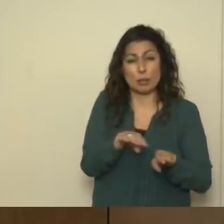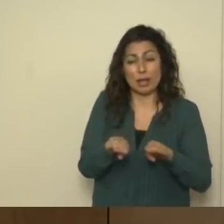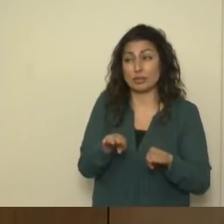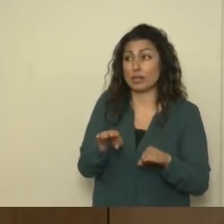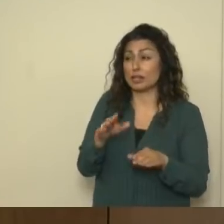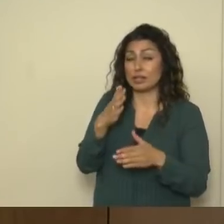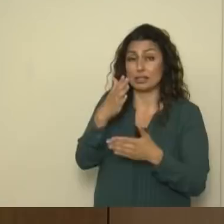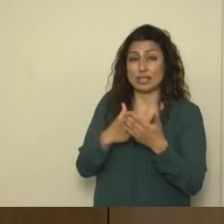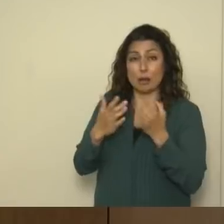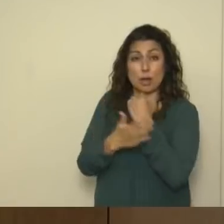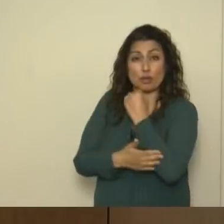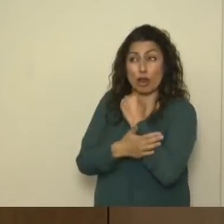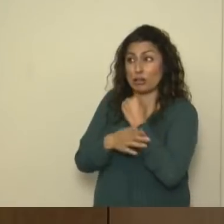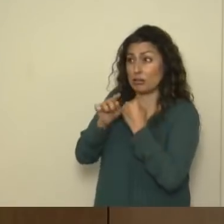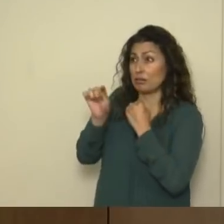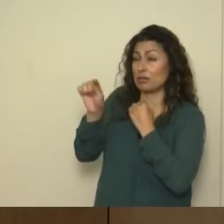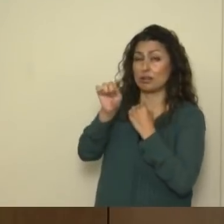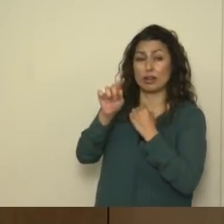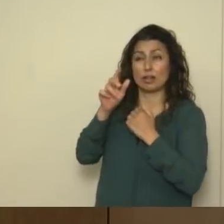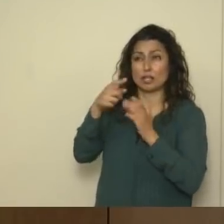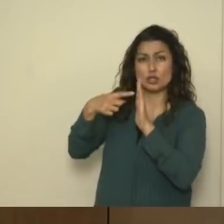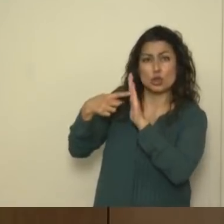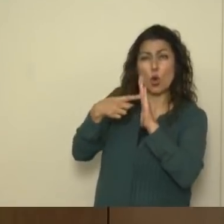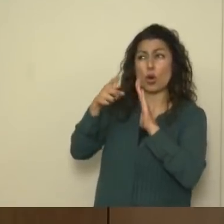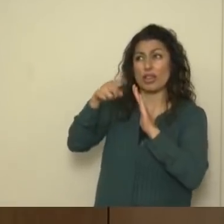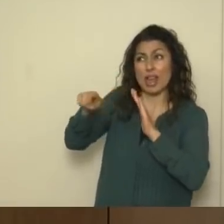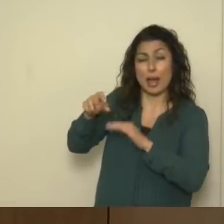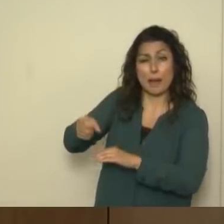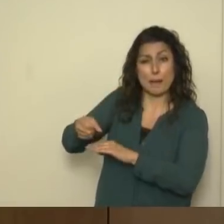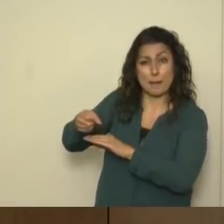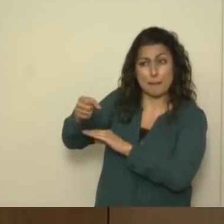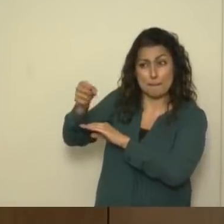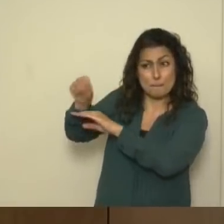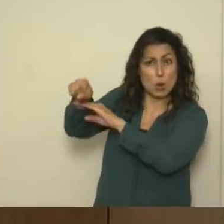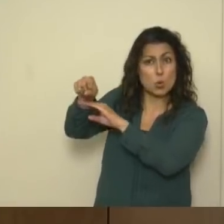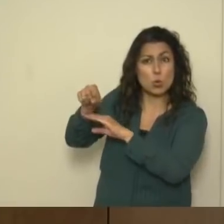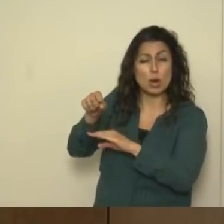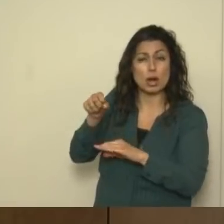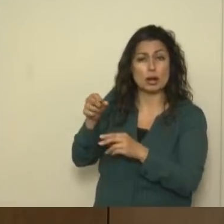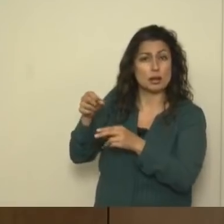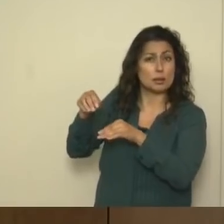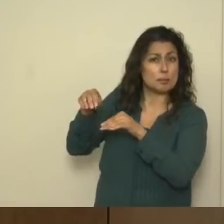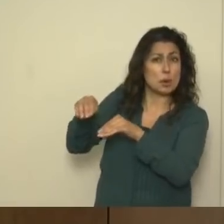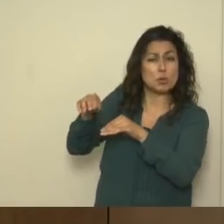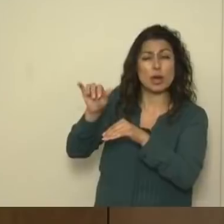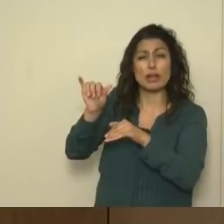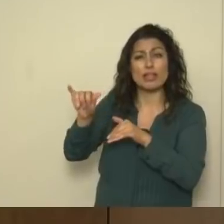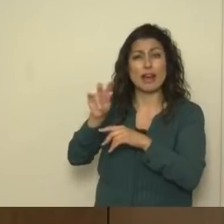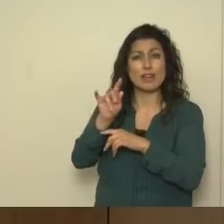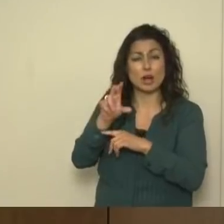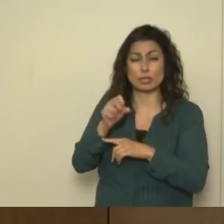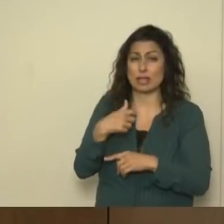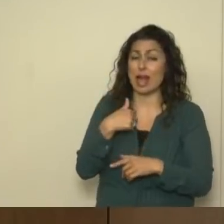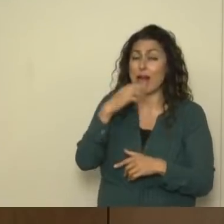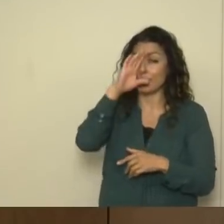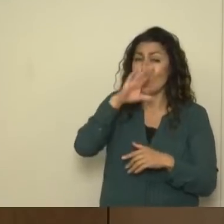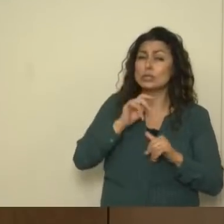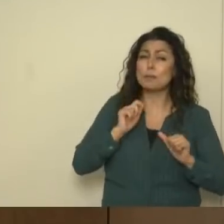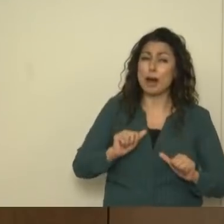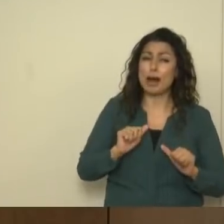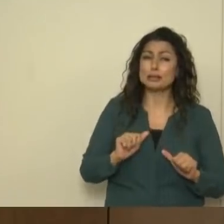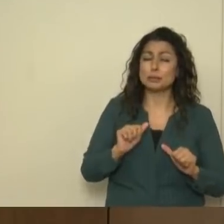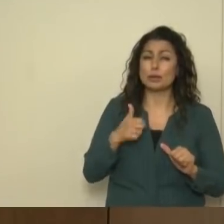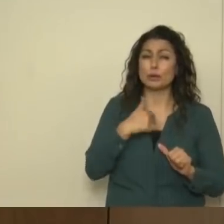have shown unequivocally that they beat back the virus. So we know it's possible. We've